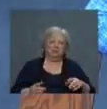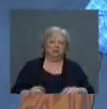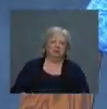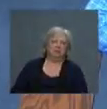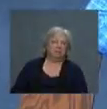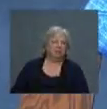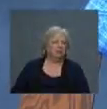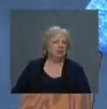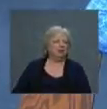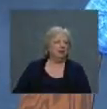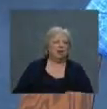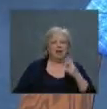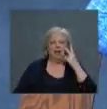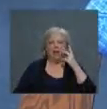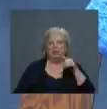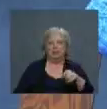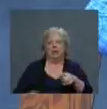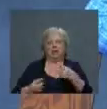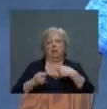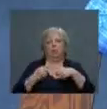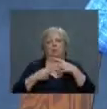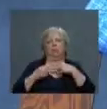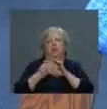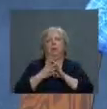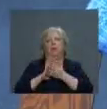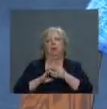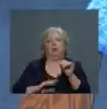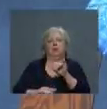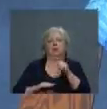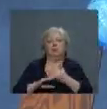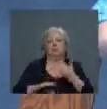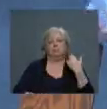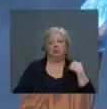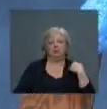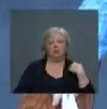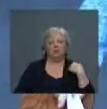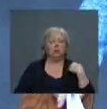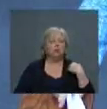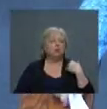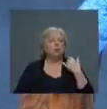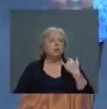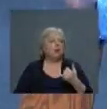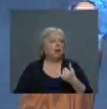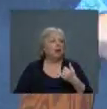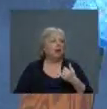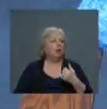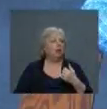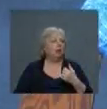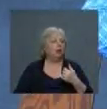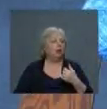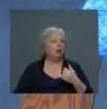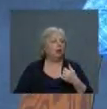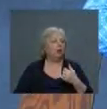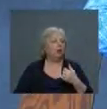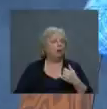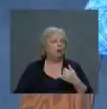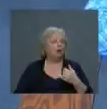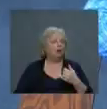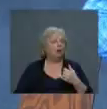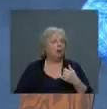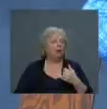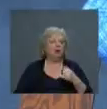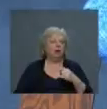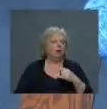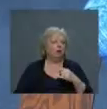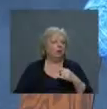I just see this going back the way it was. Now, they're making three bedroom. How about if one of them comes and lives in them? They have